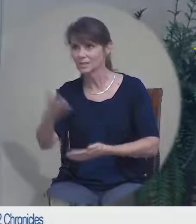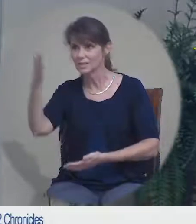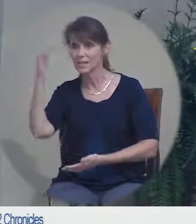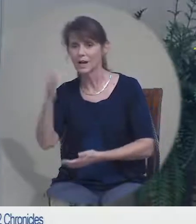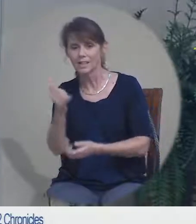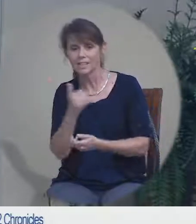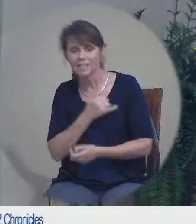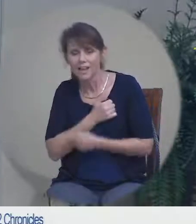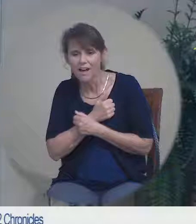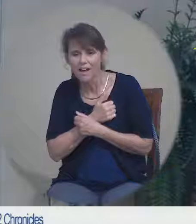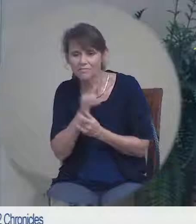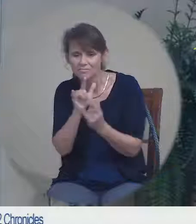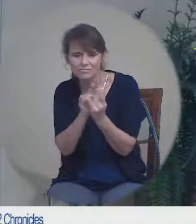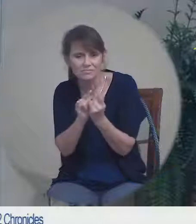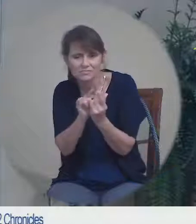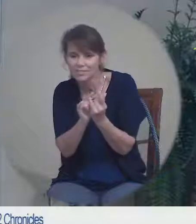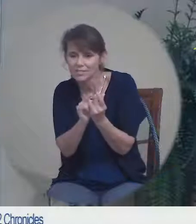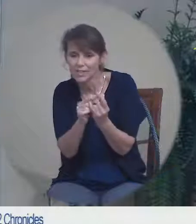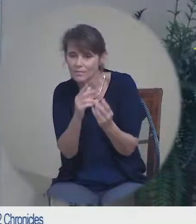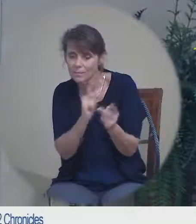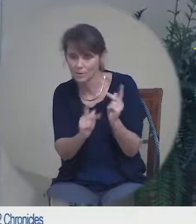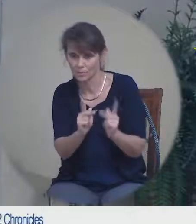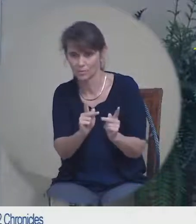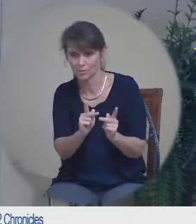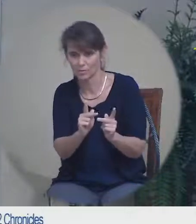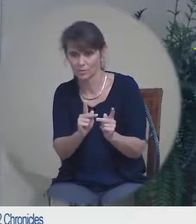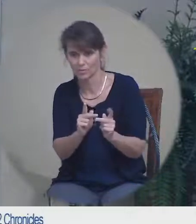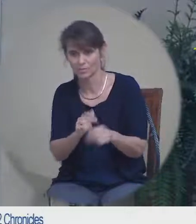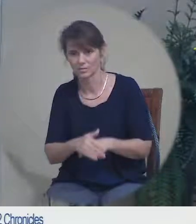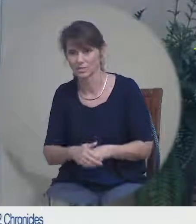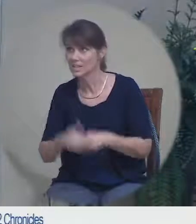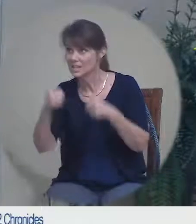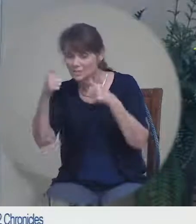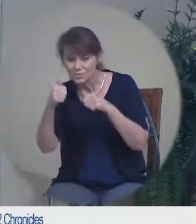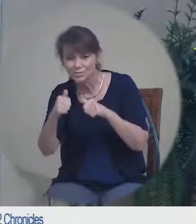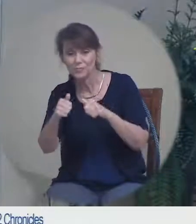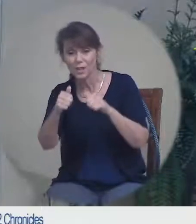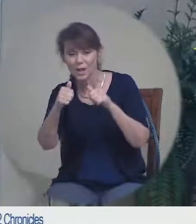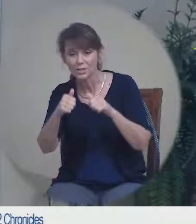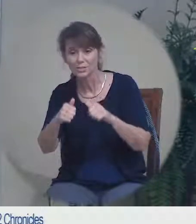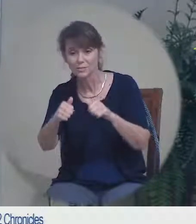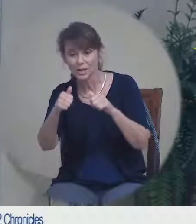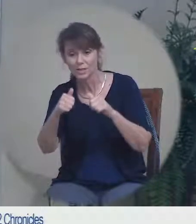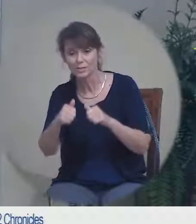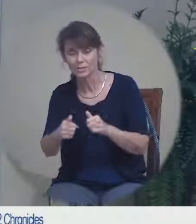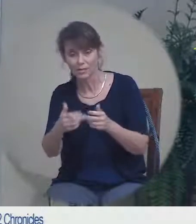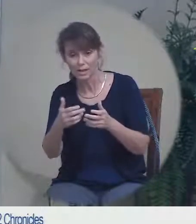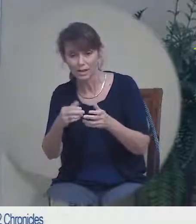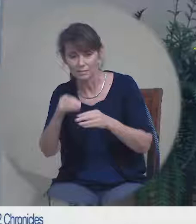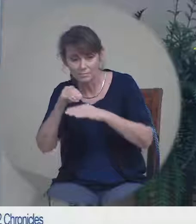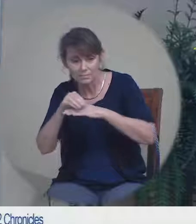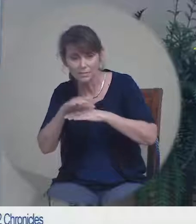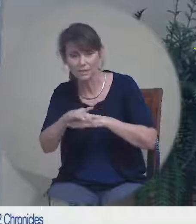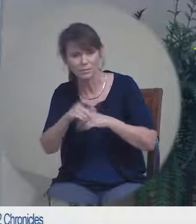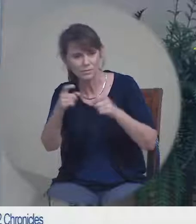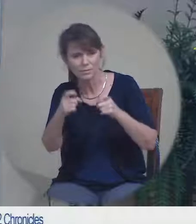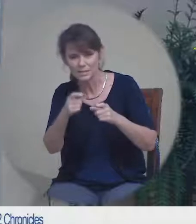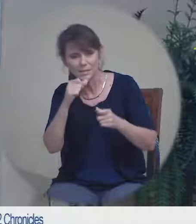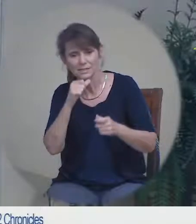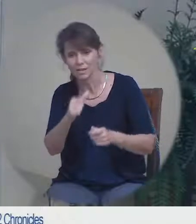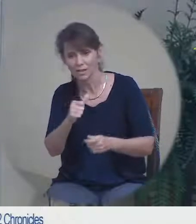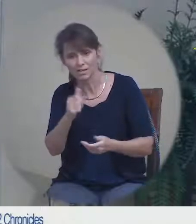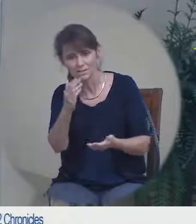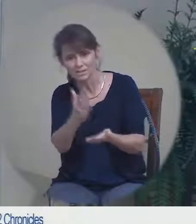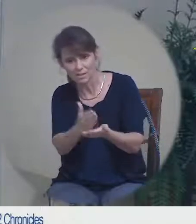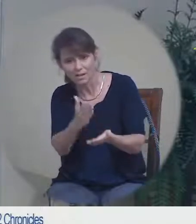wife, according to Hosea 1 through 3. He tried to turn them from their sin in Amos chapter 4. And he